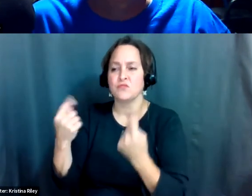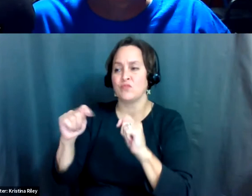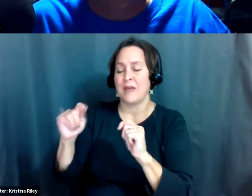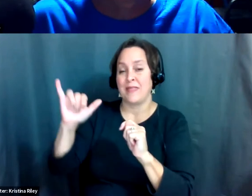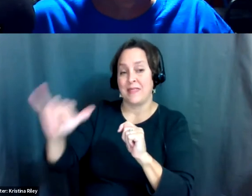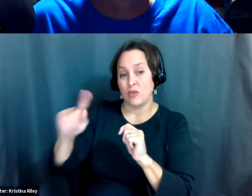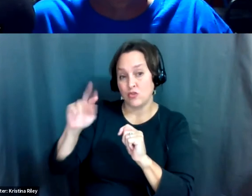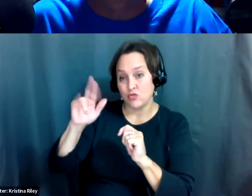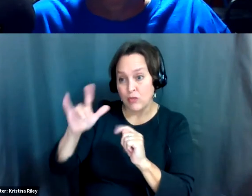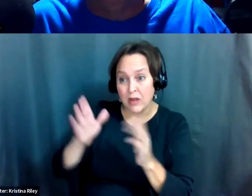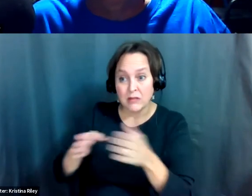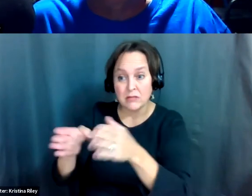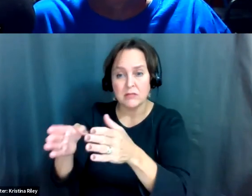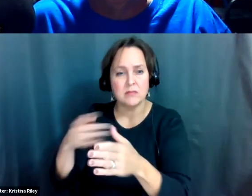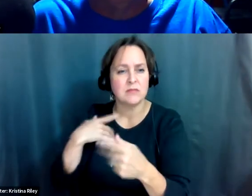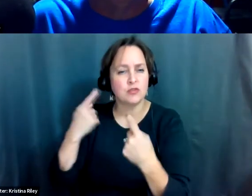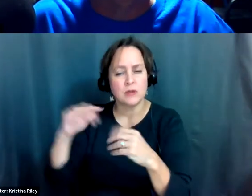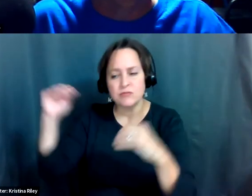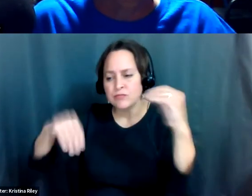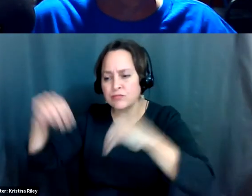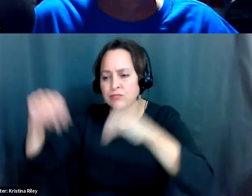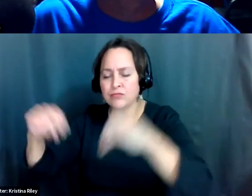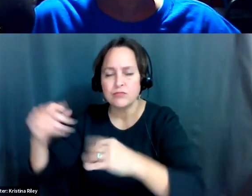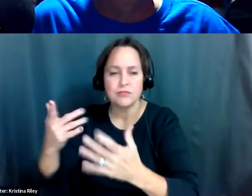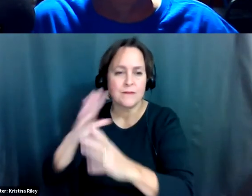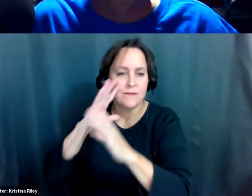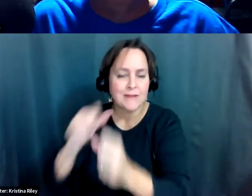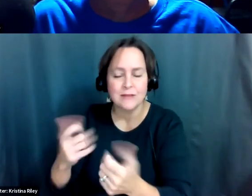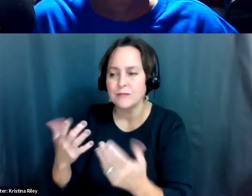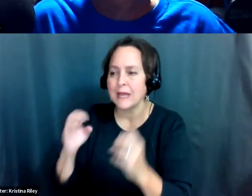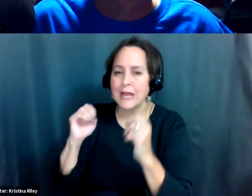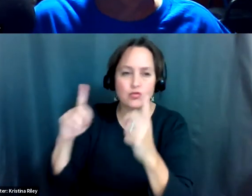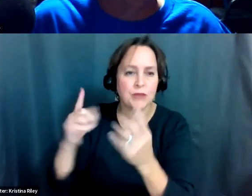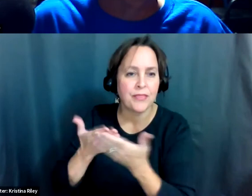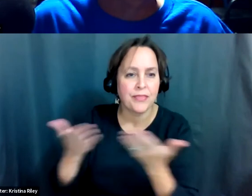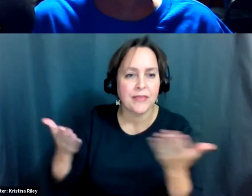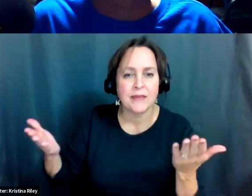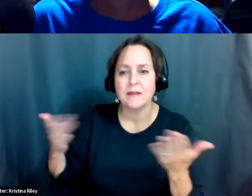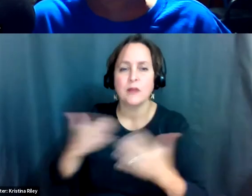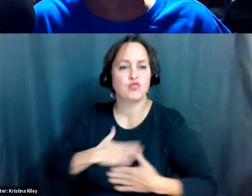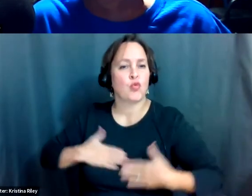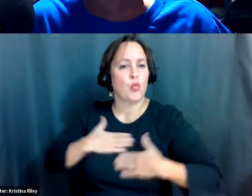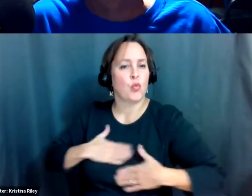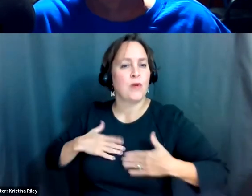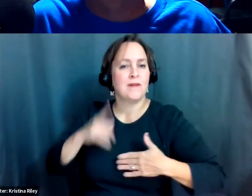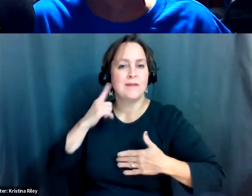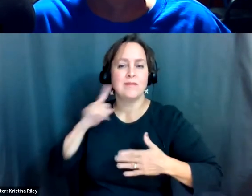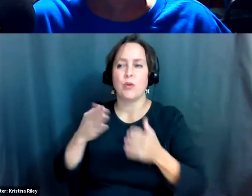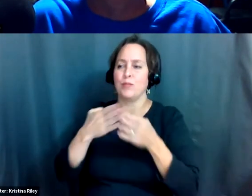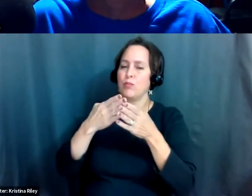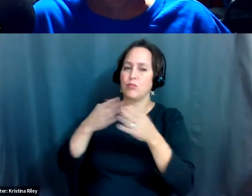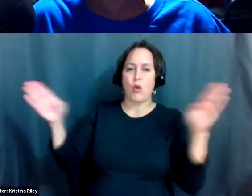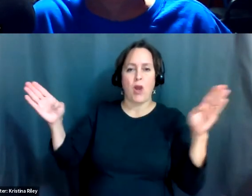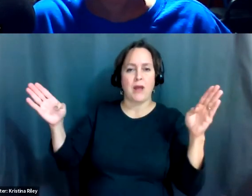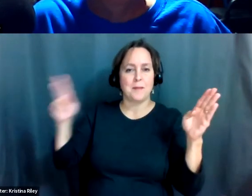interesting and understandable and educational and enjoyable for the, the broadest possible